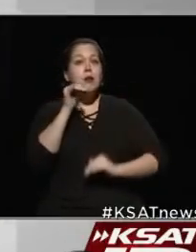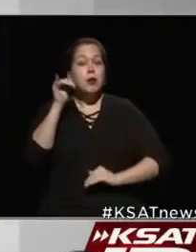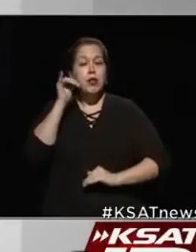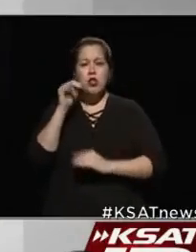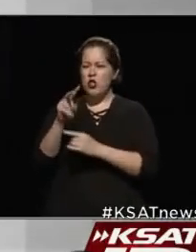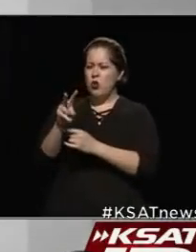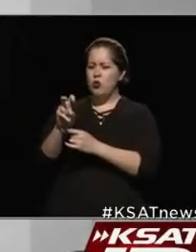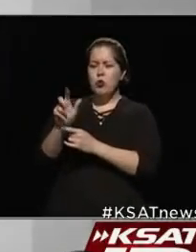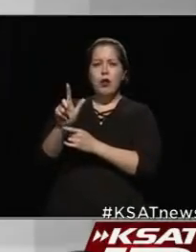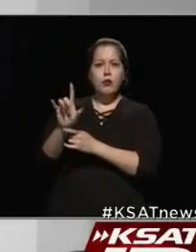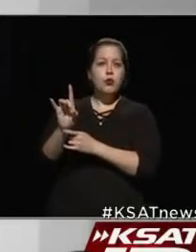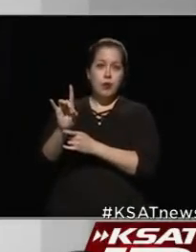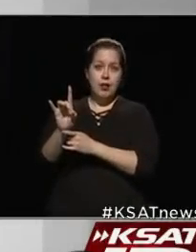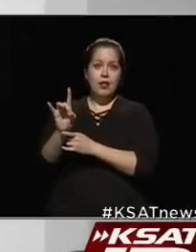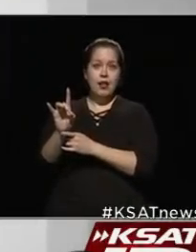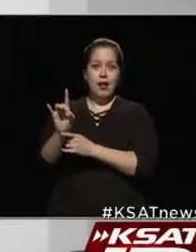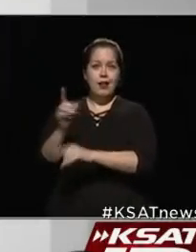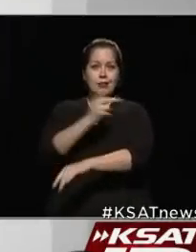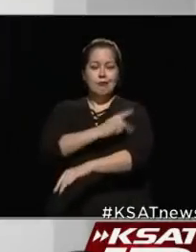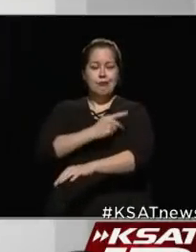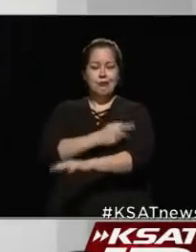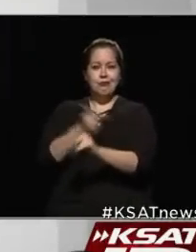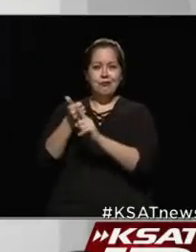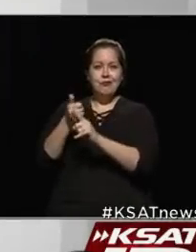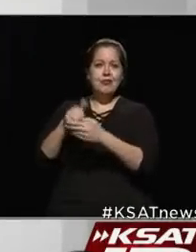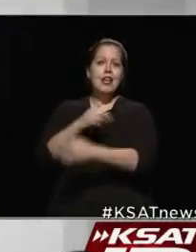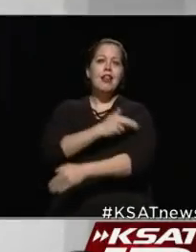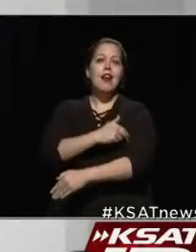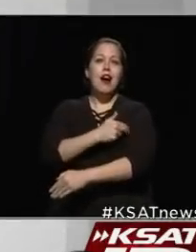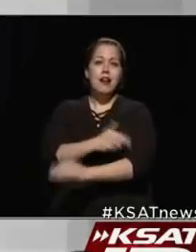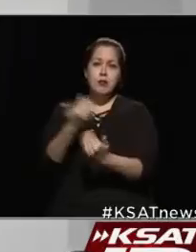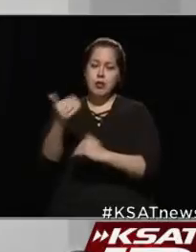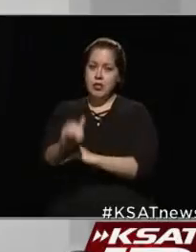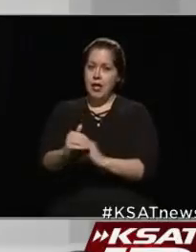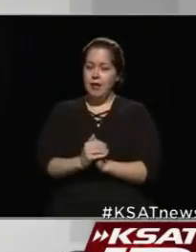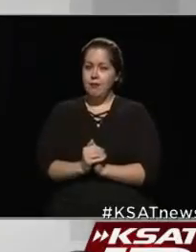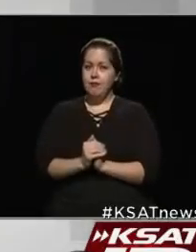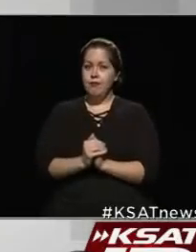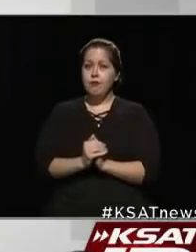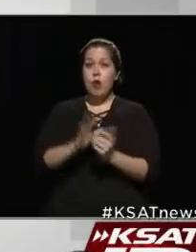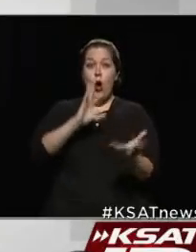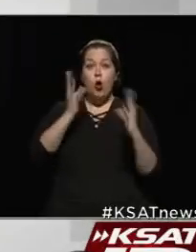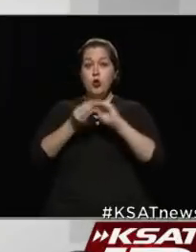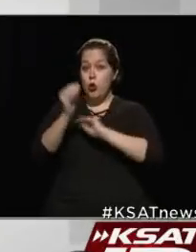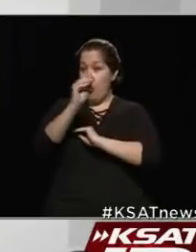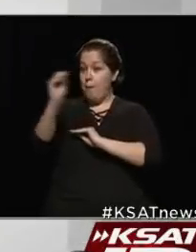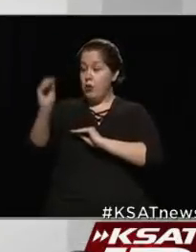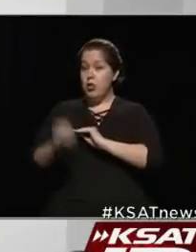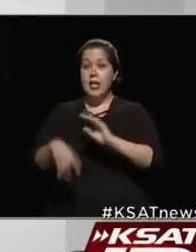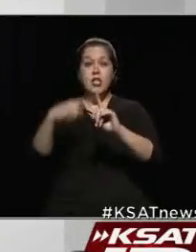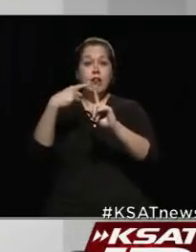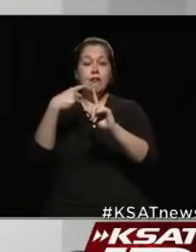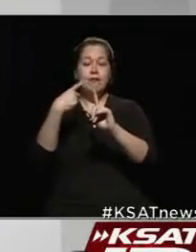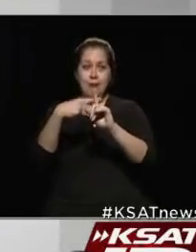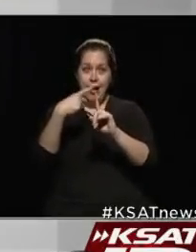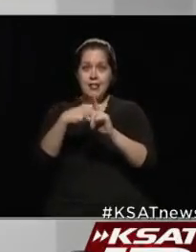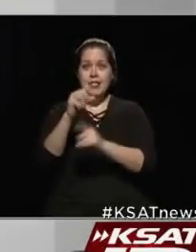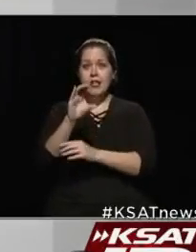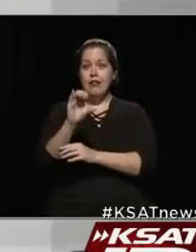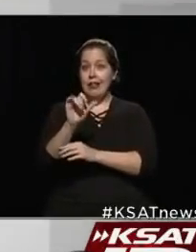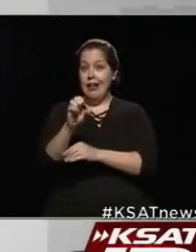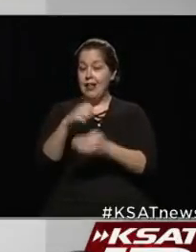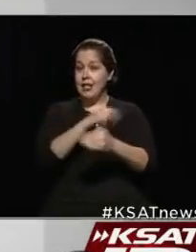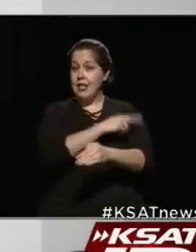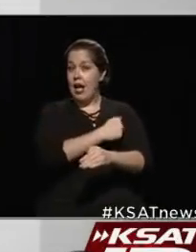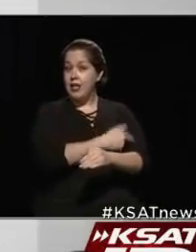228 patients in the hospital this evening. Our total percentage of positive cases in the